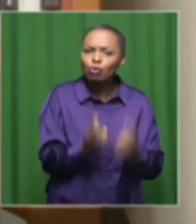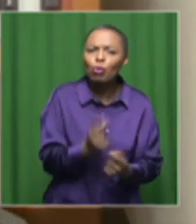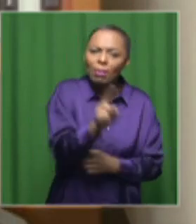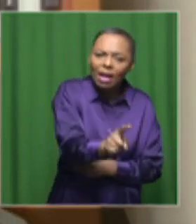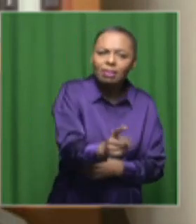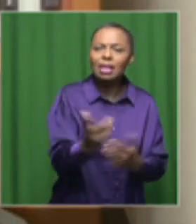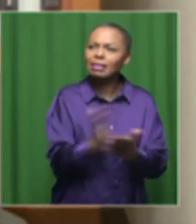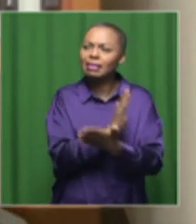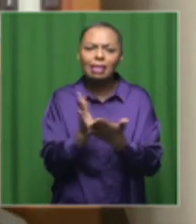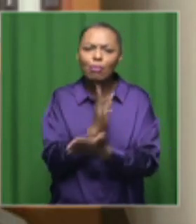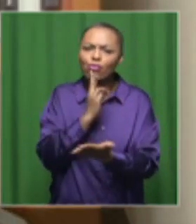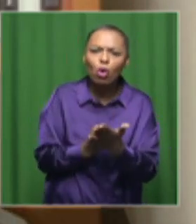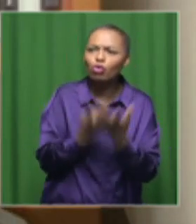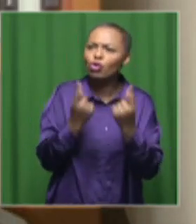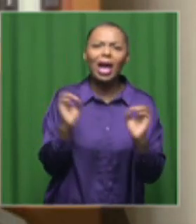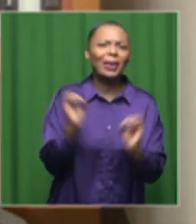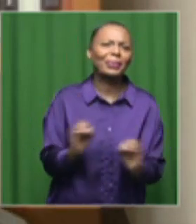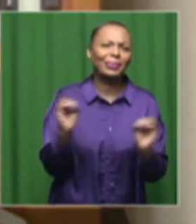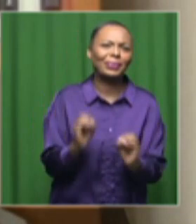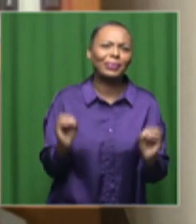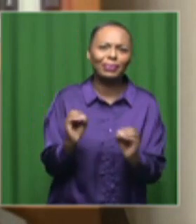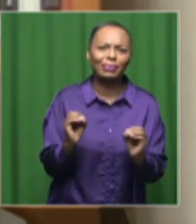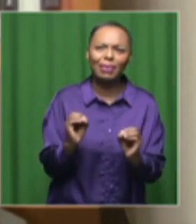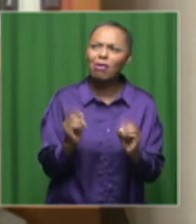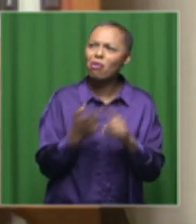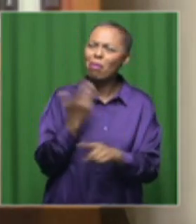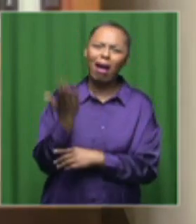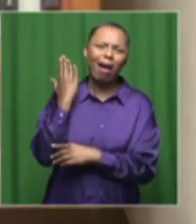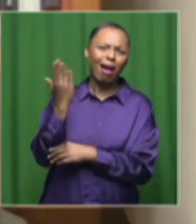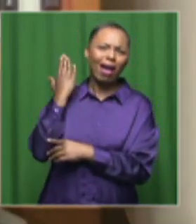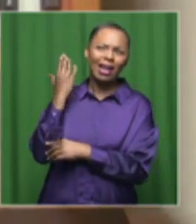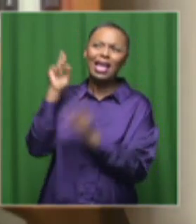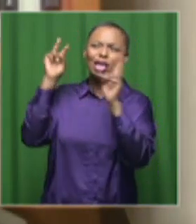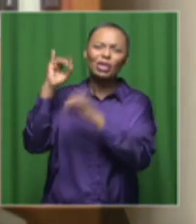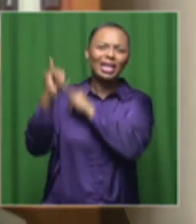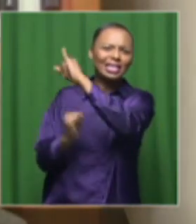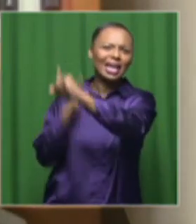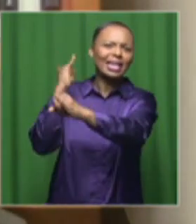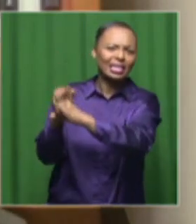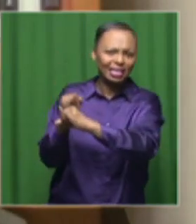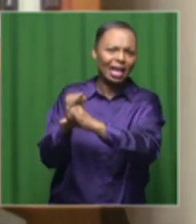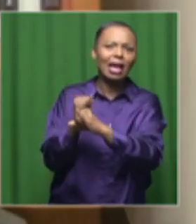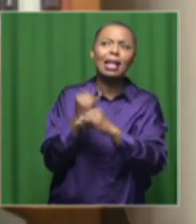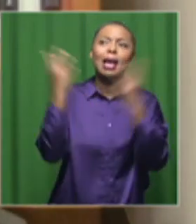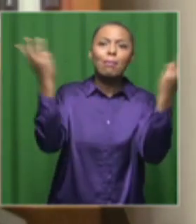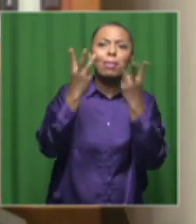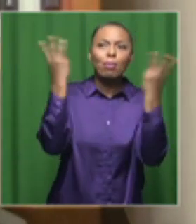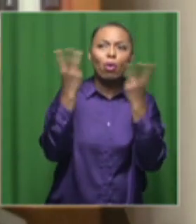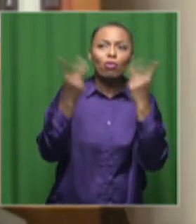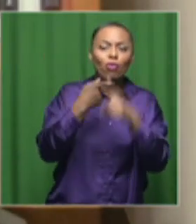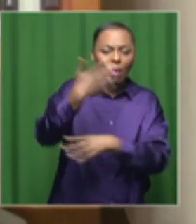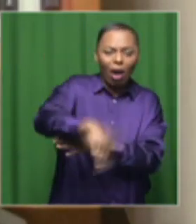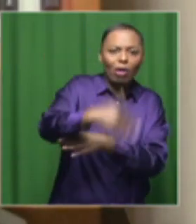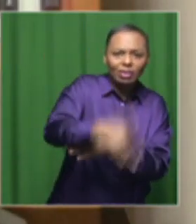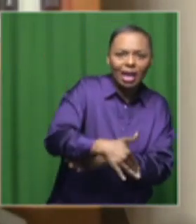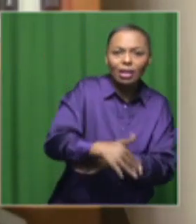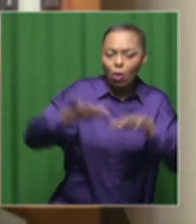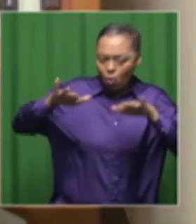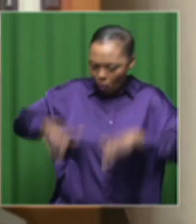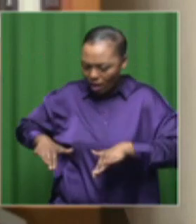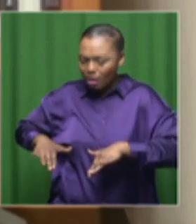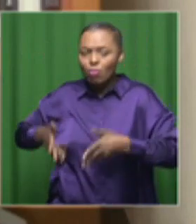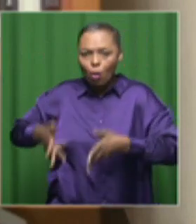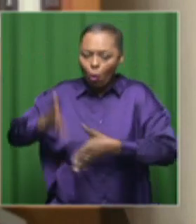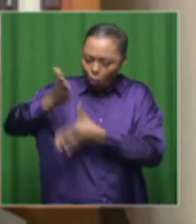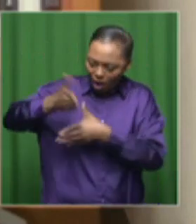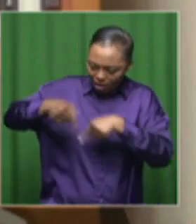they missed, that they haven't released around international migrants in the workplace that was supposed to be released every 5